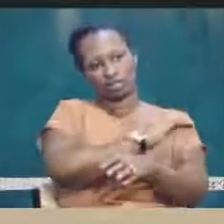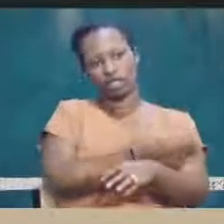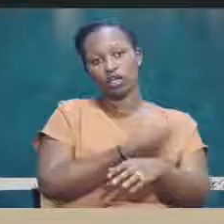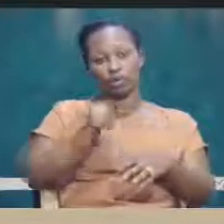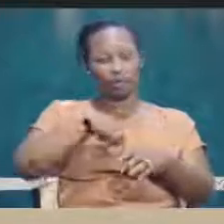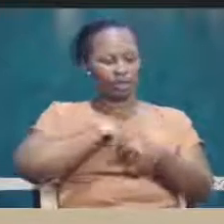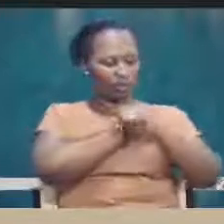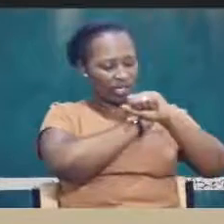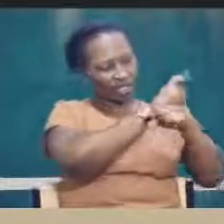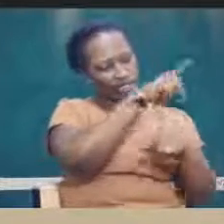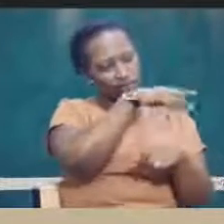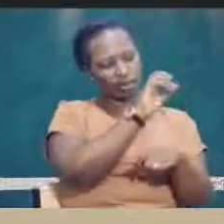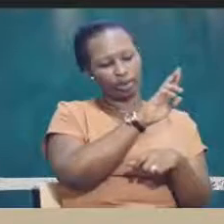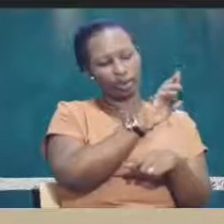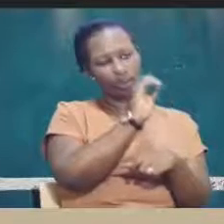of energy,